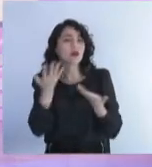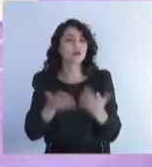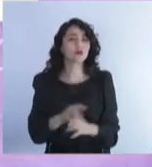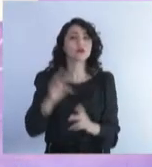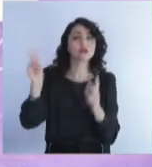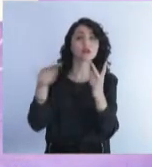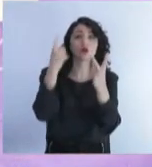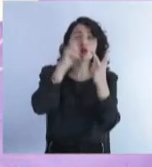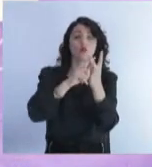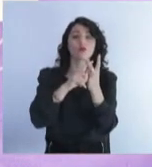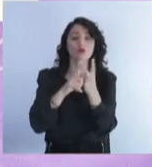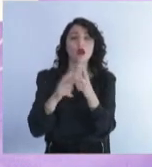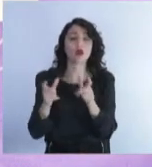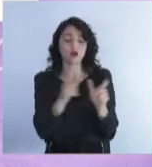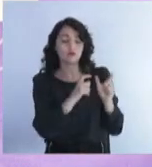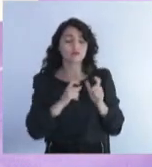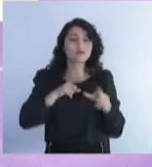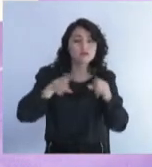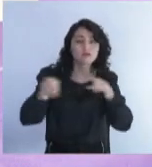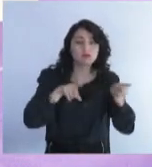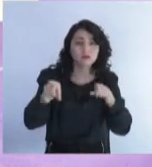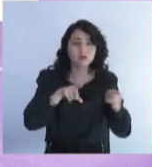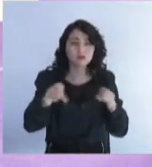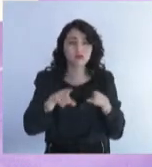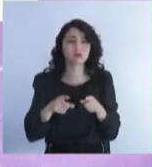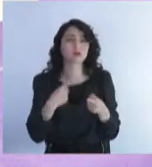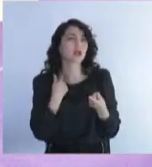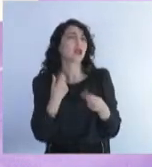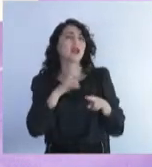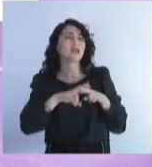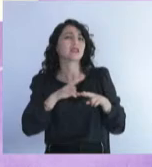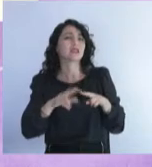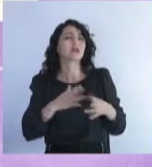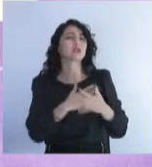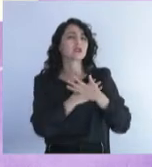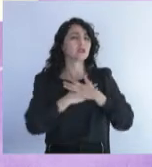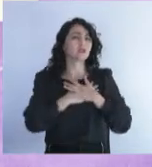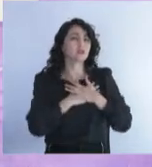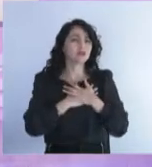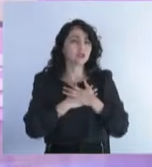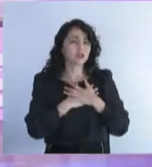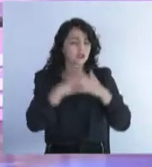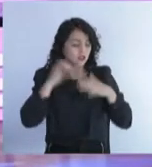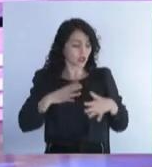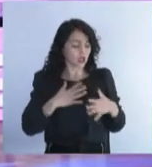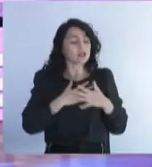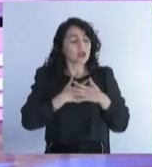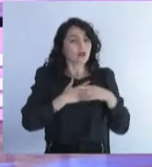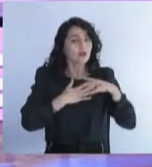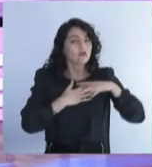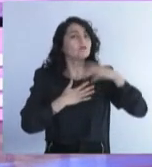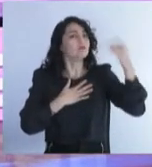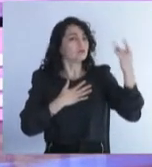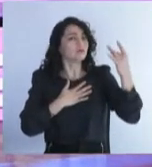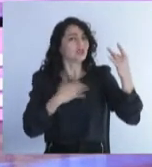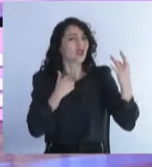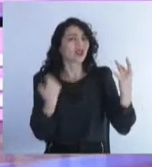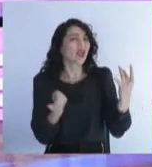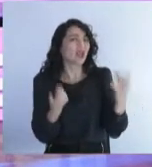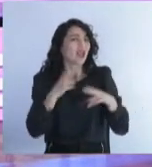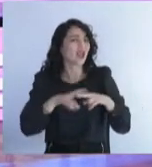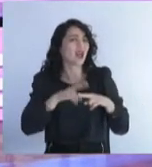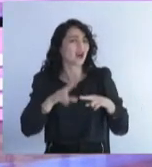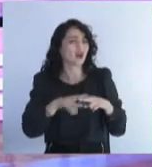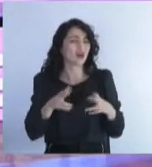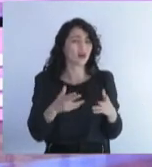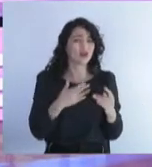is self-management. Once we know how we feel, what do we do with those feelings? Are they disruptive feelings? Do